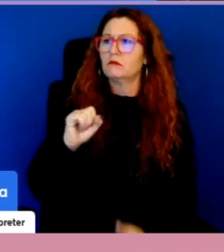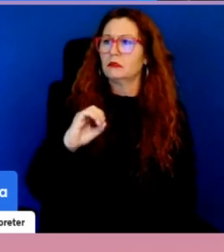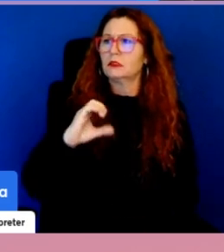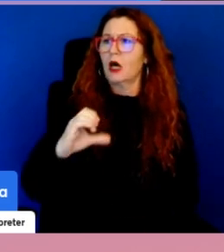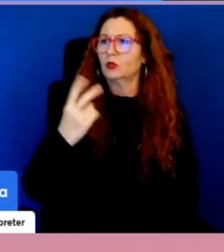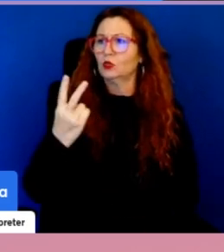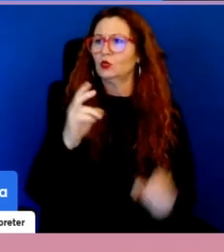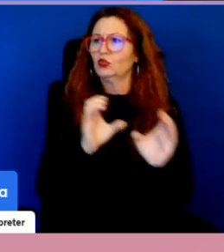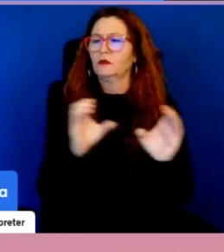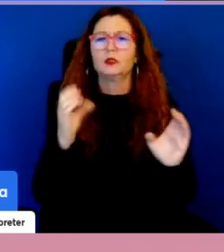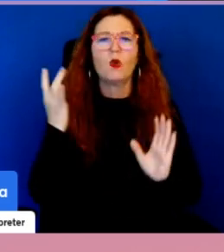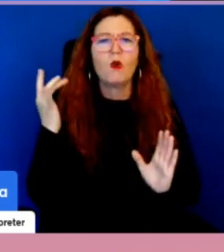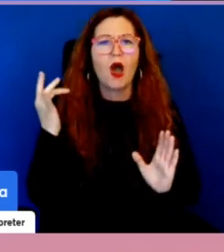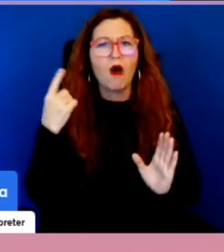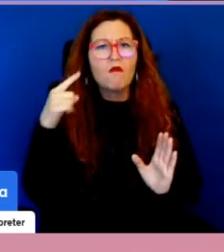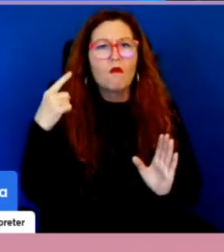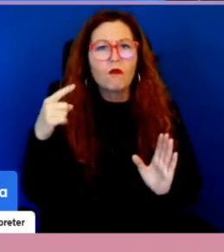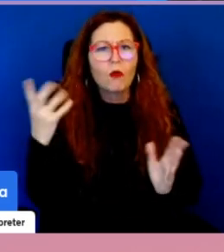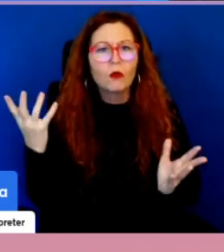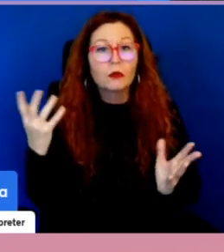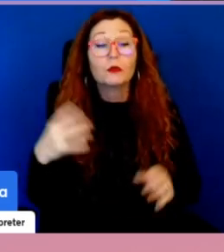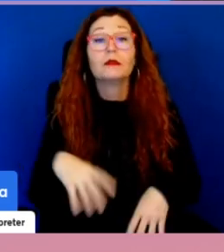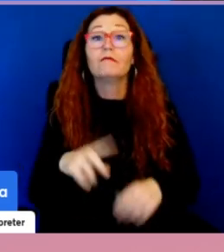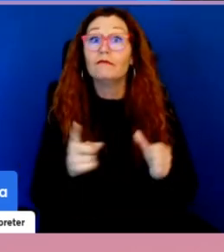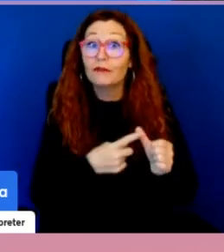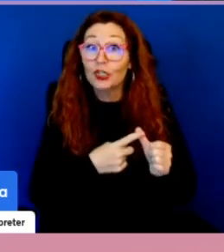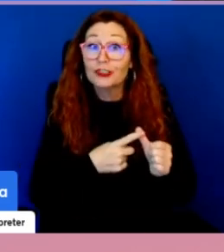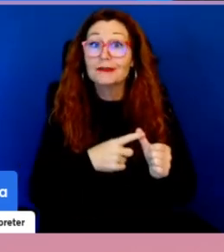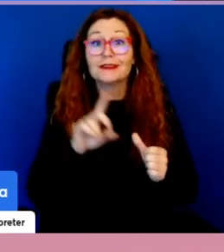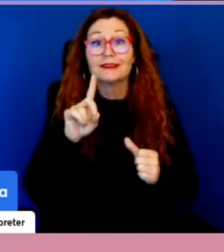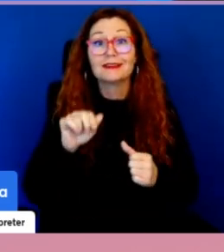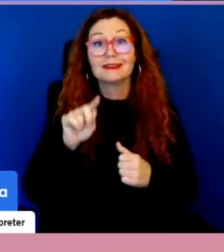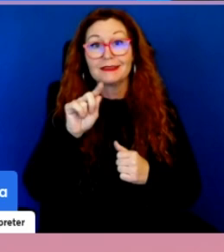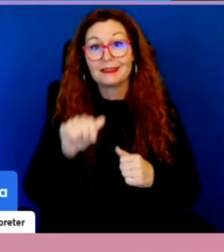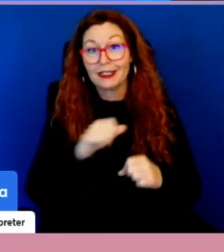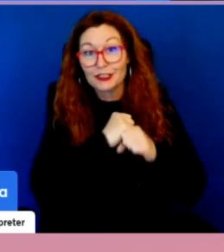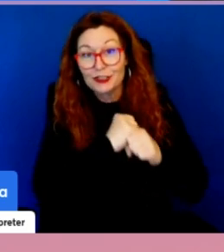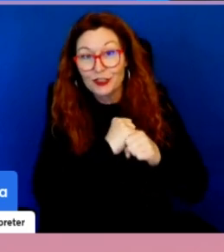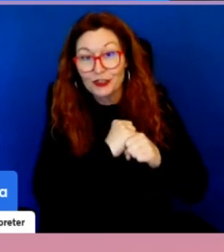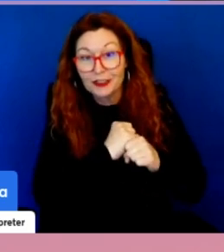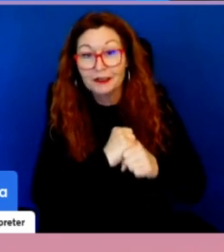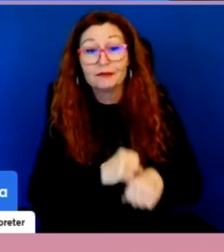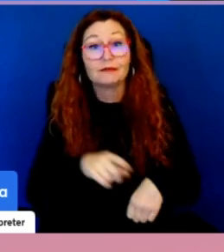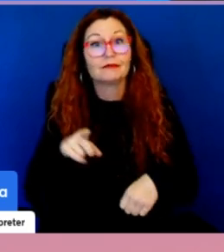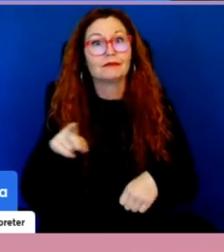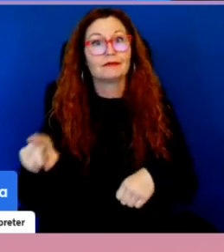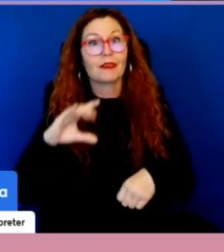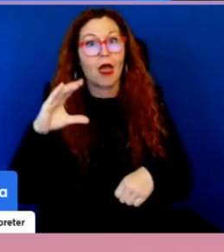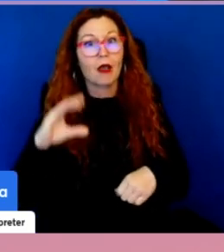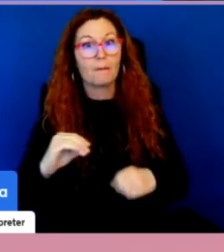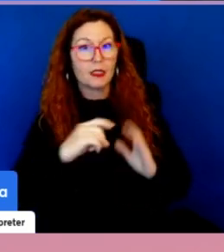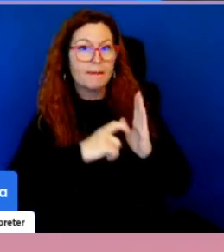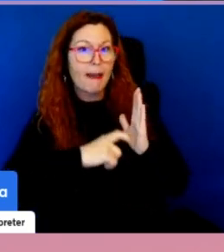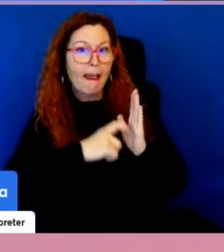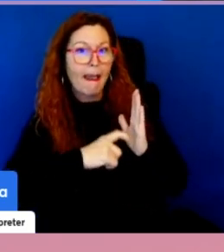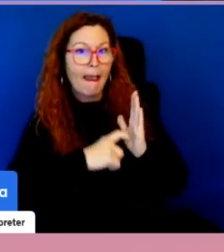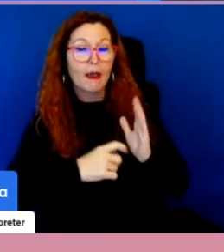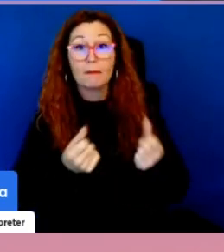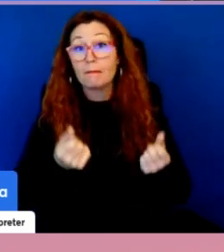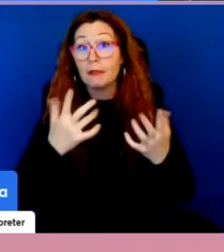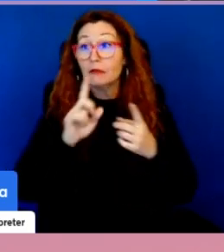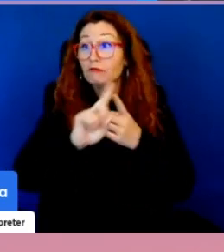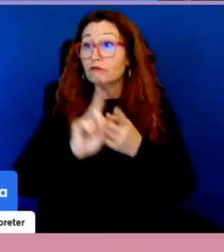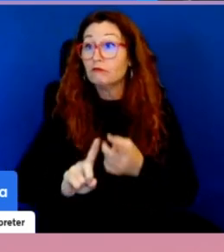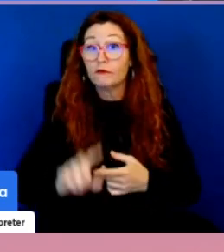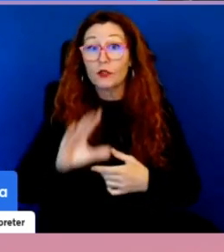Well, first up, we've got data security. If you think about a mining company, and many companies to that matter, you often have a